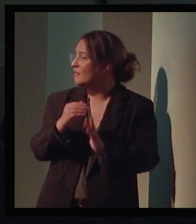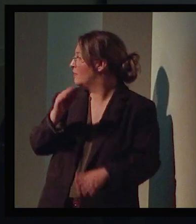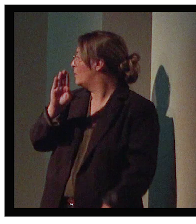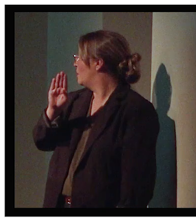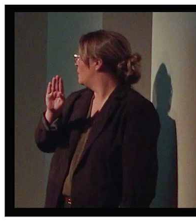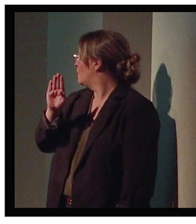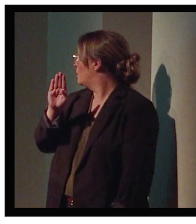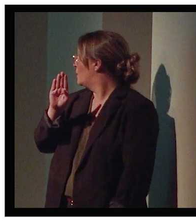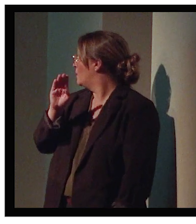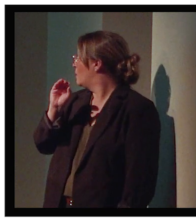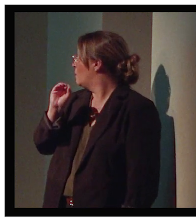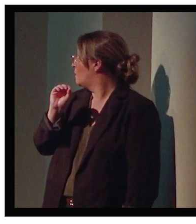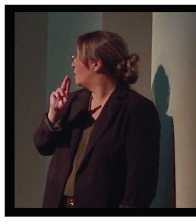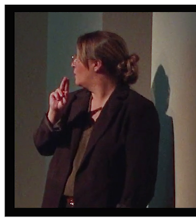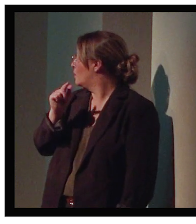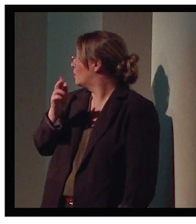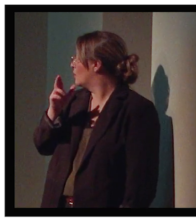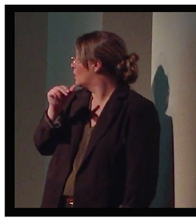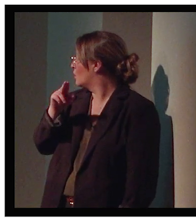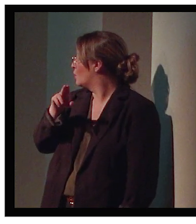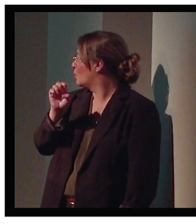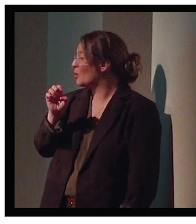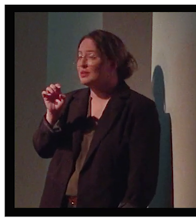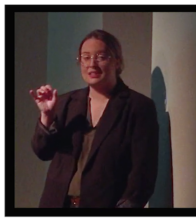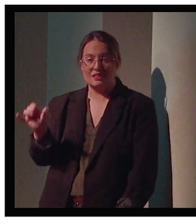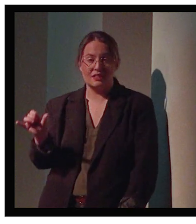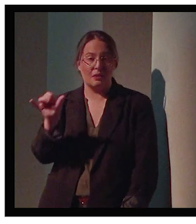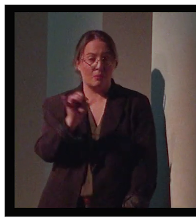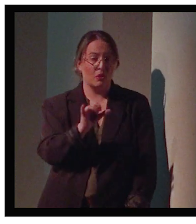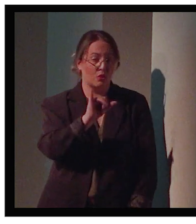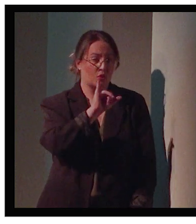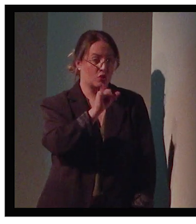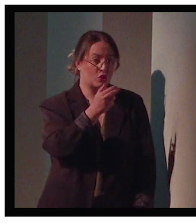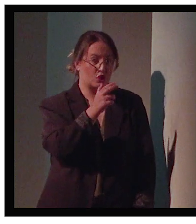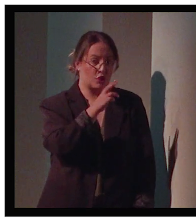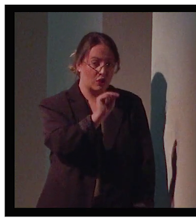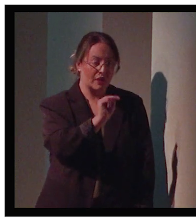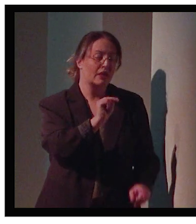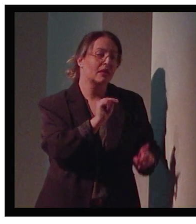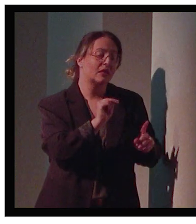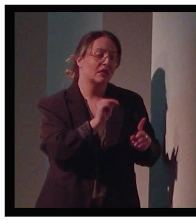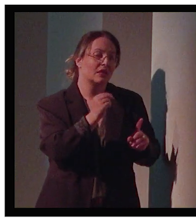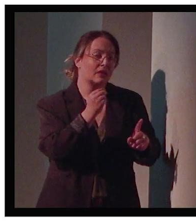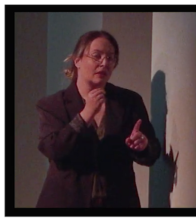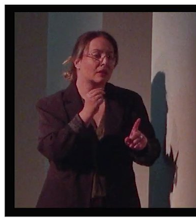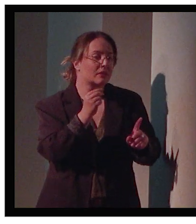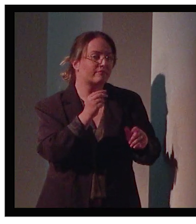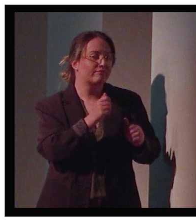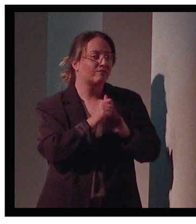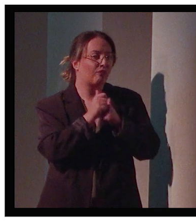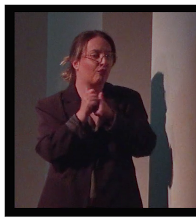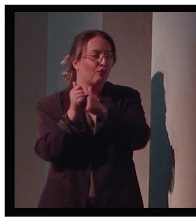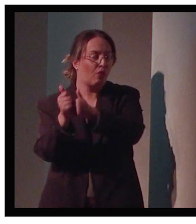among the most accomplished practitioners of the academic manner in the second half of the 19th century.